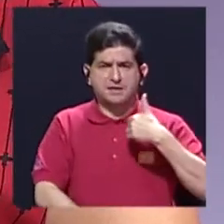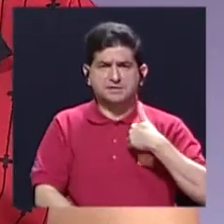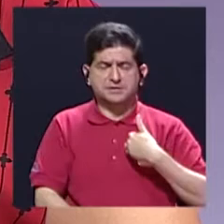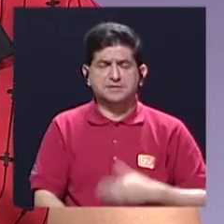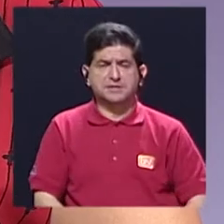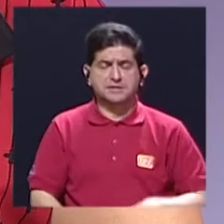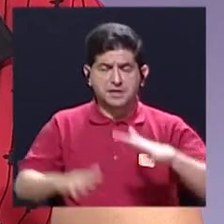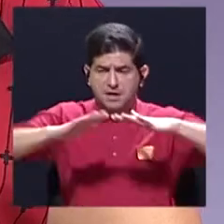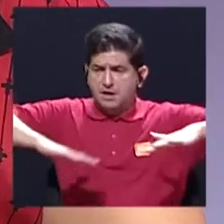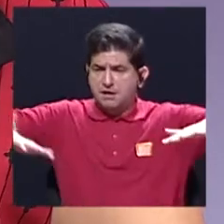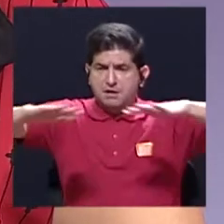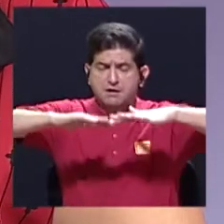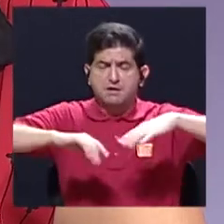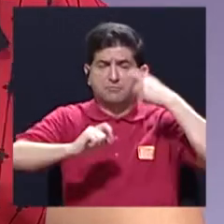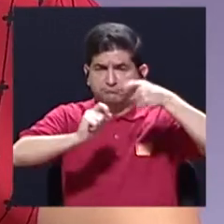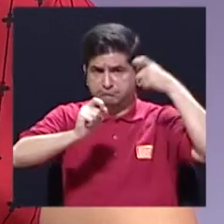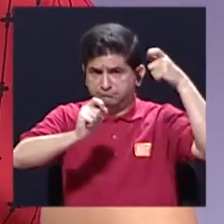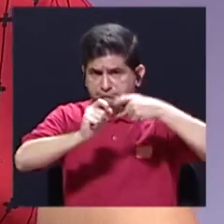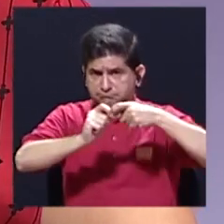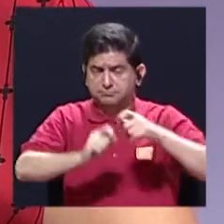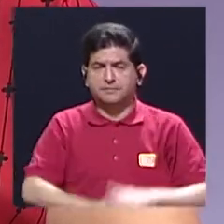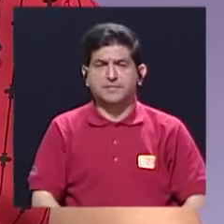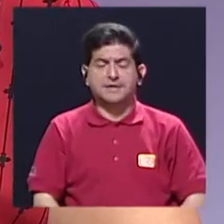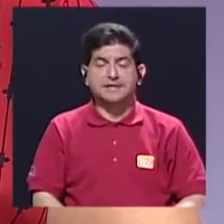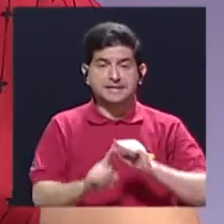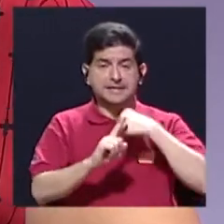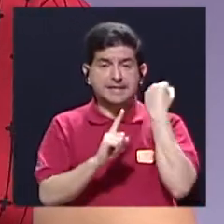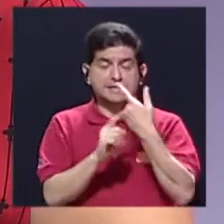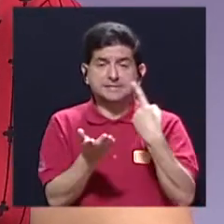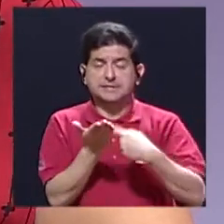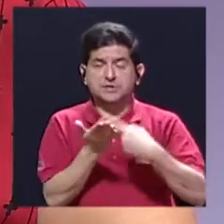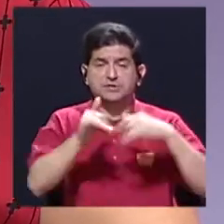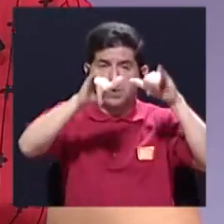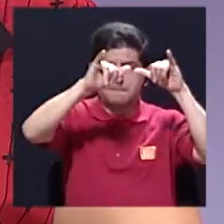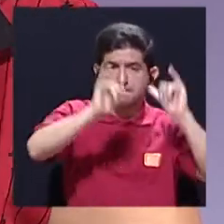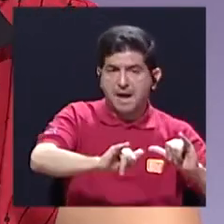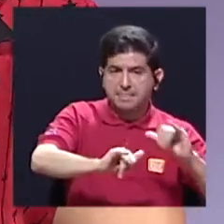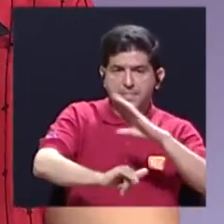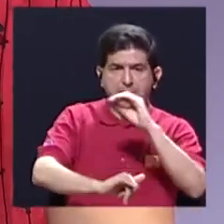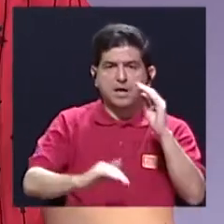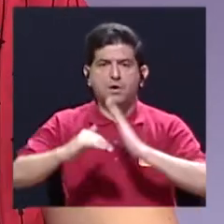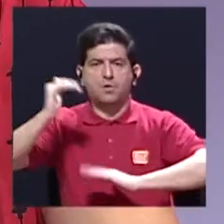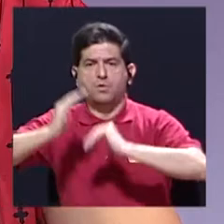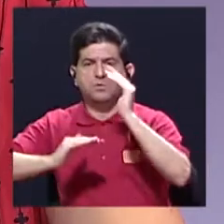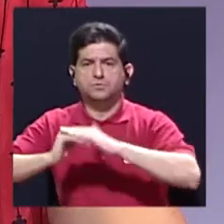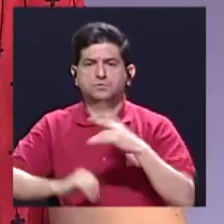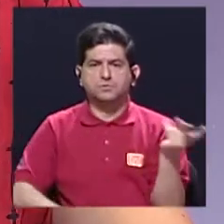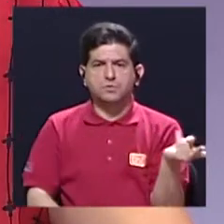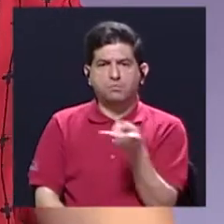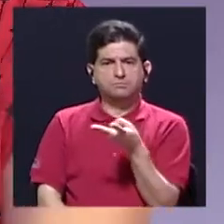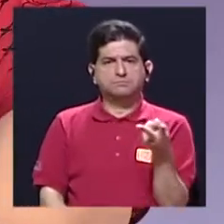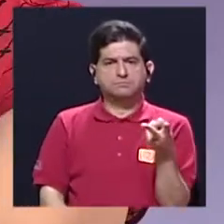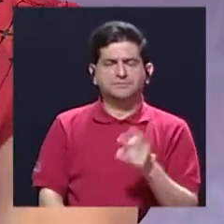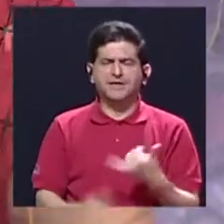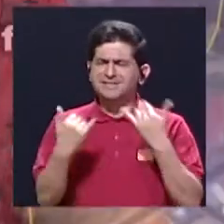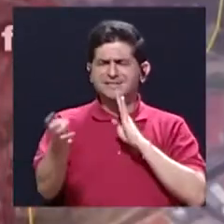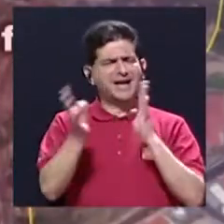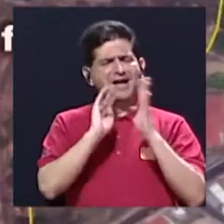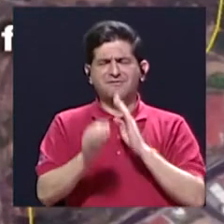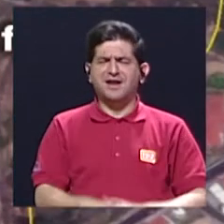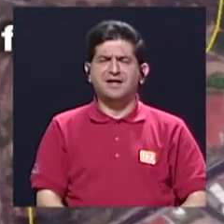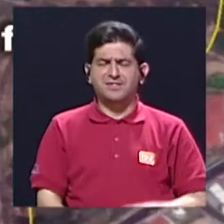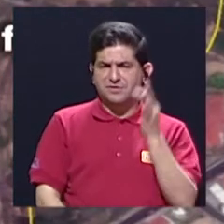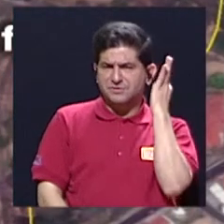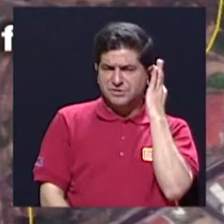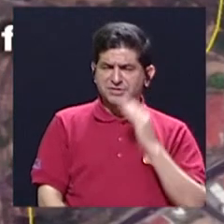this area. And, well, then, the dilemma is, do we preserve that or do we build? So, I have talked a lot, do tell me.